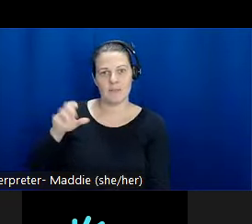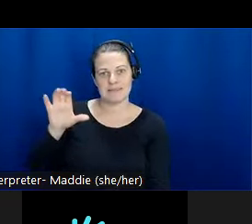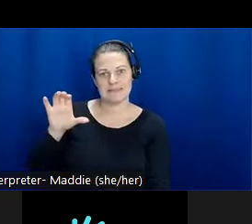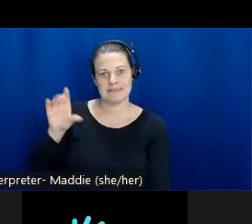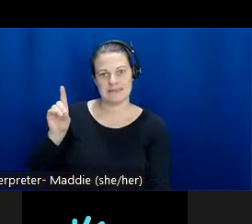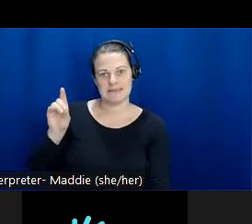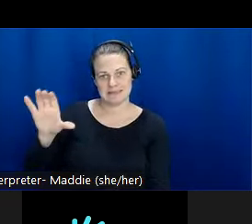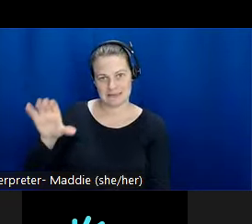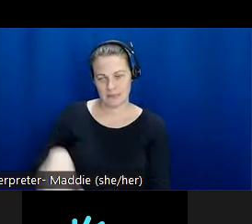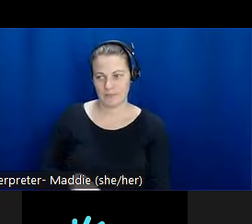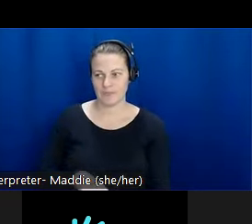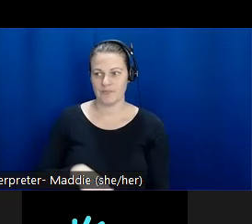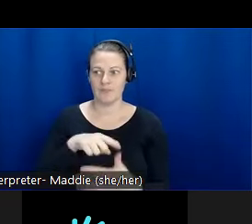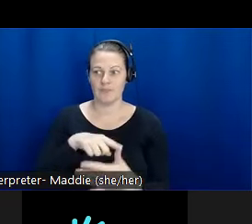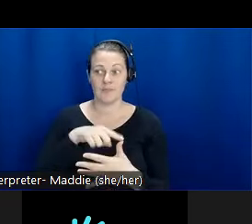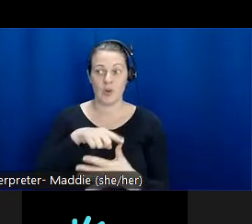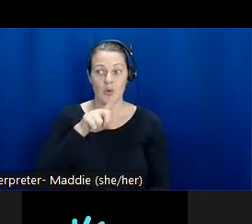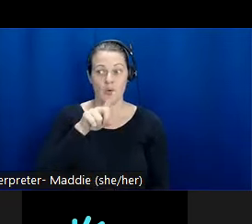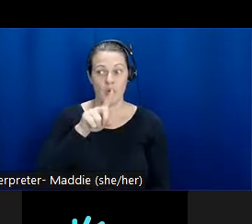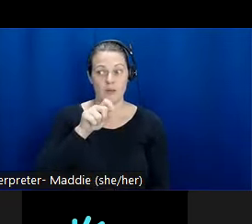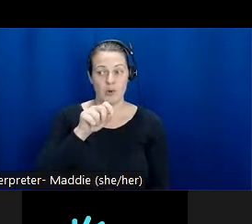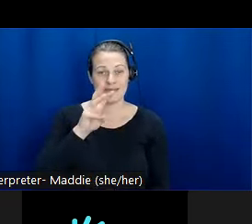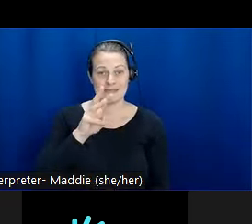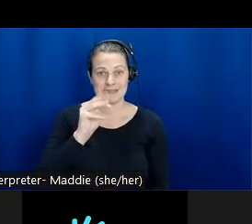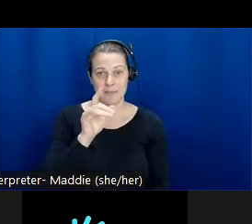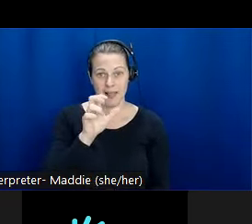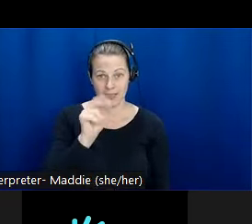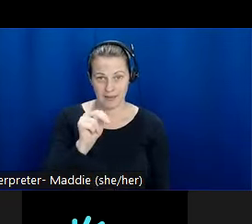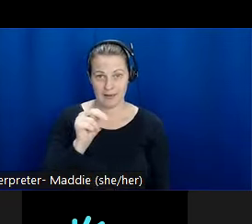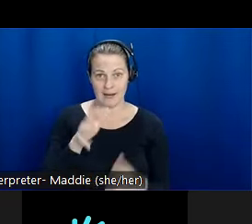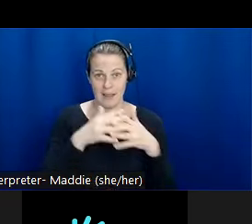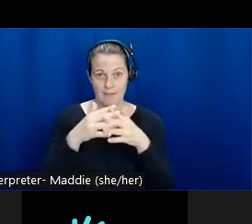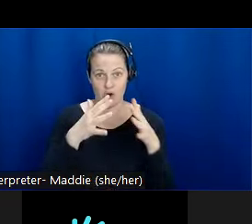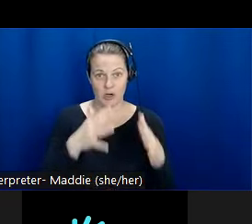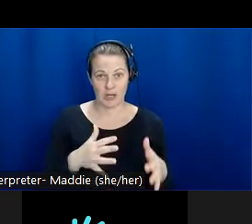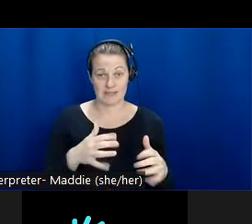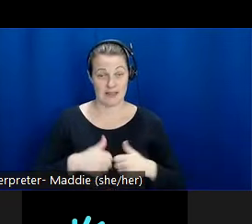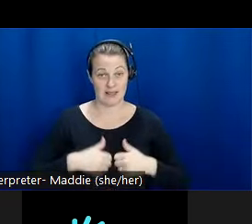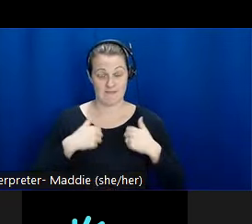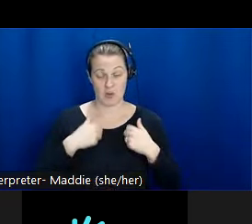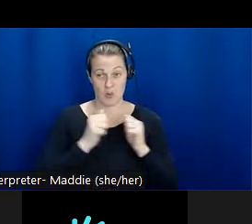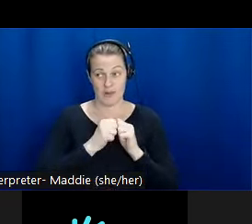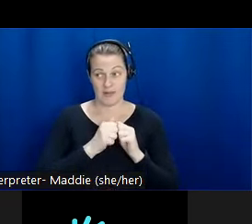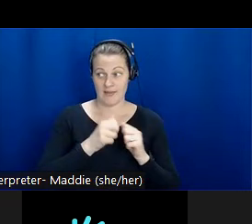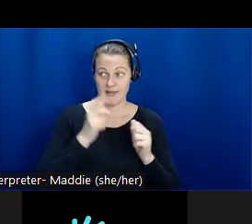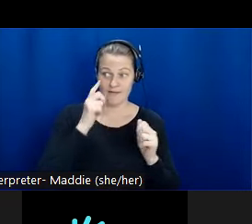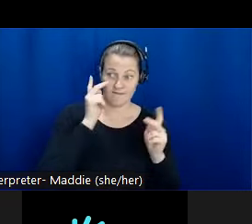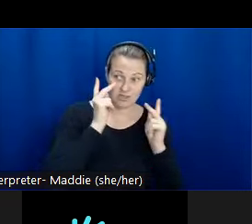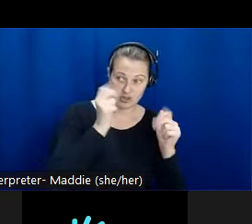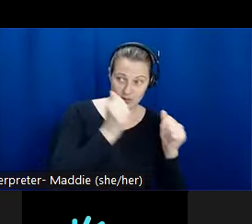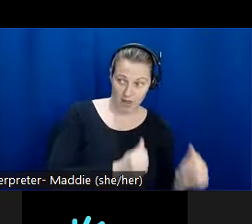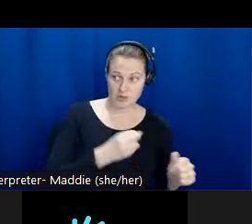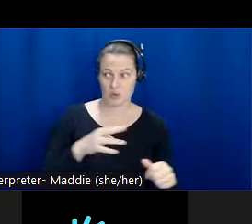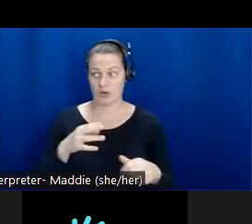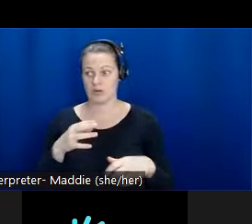more than 1.6 million Americans who are living with vision loss or blindness are younger than the age of 40. Over 350